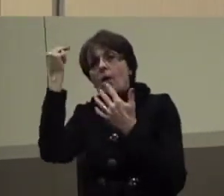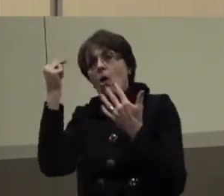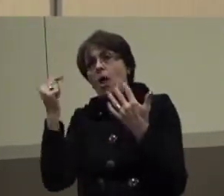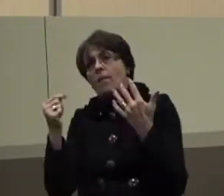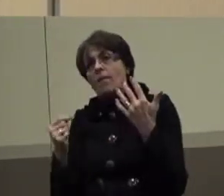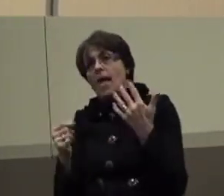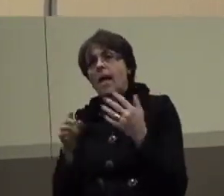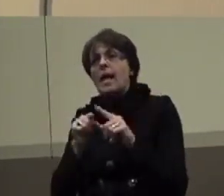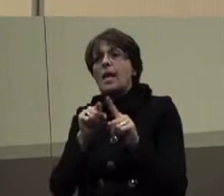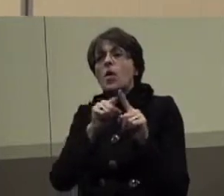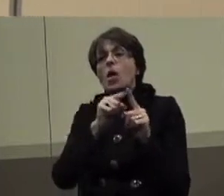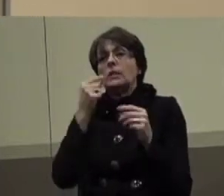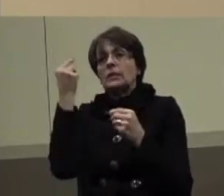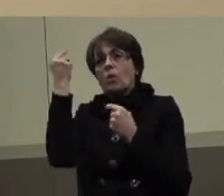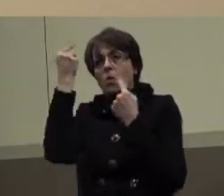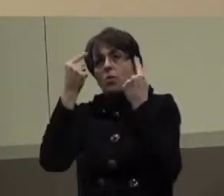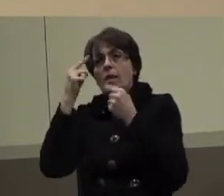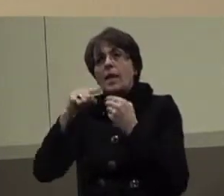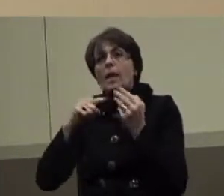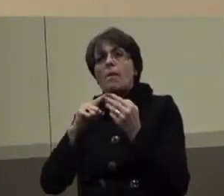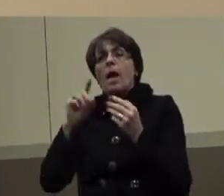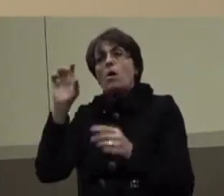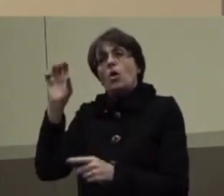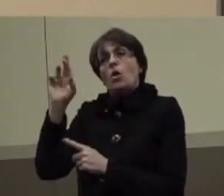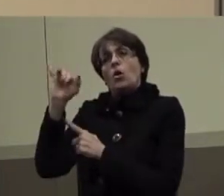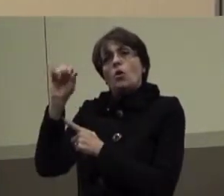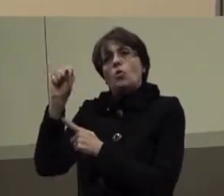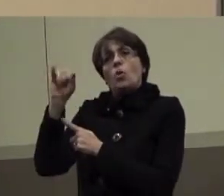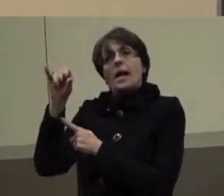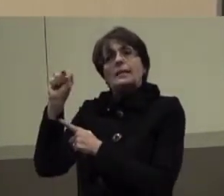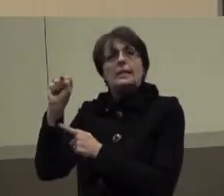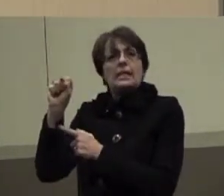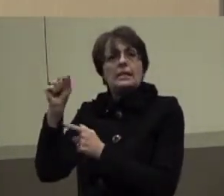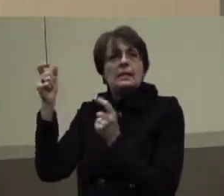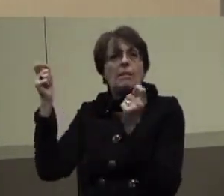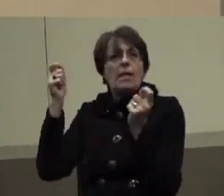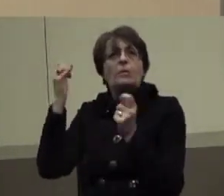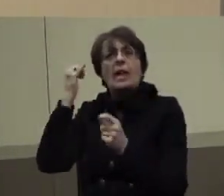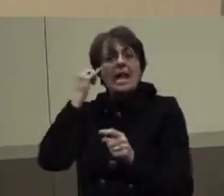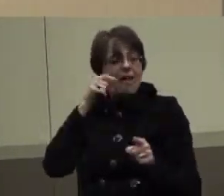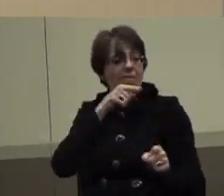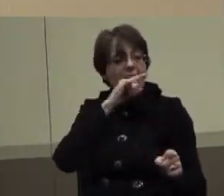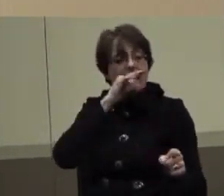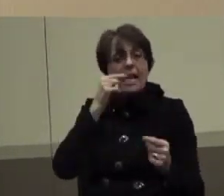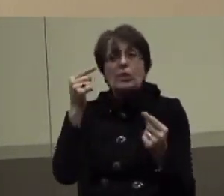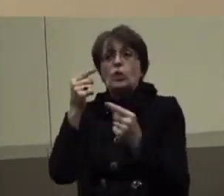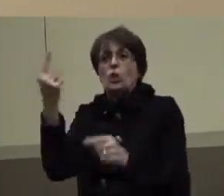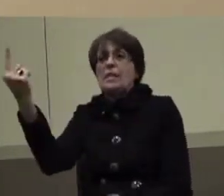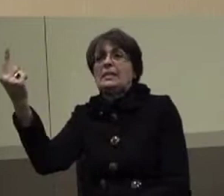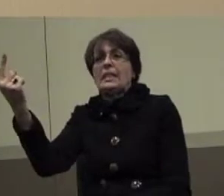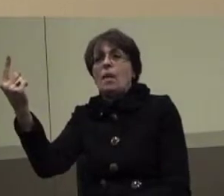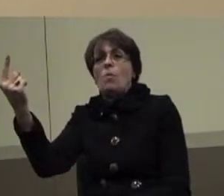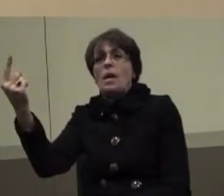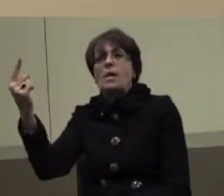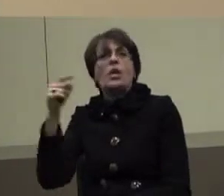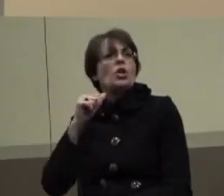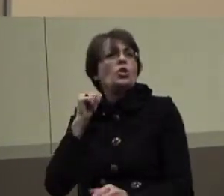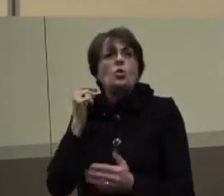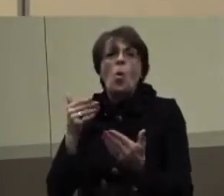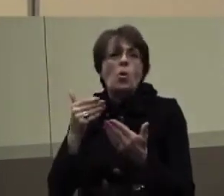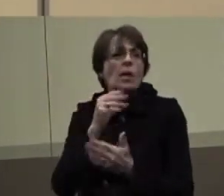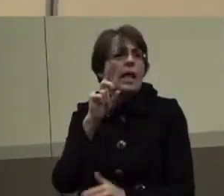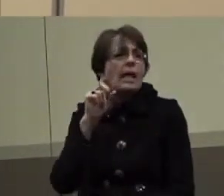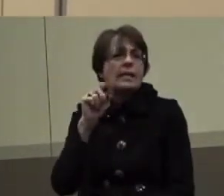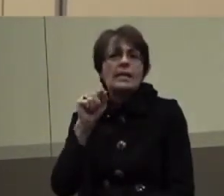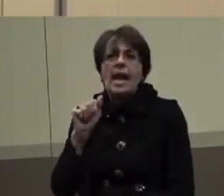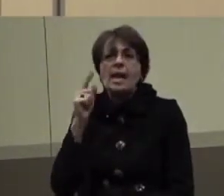that. You also have to think about crisis management. If a kid is hurting somebody, you're not going to collect data for 10